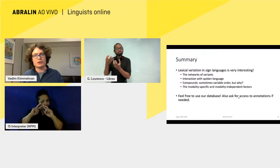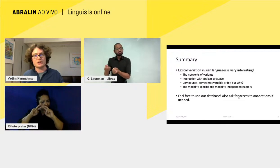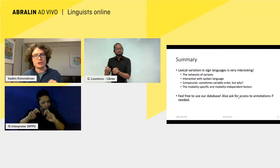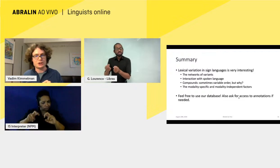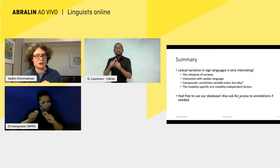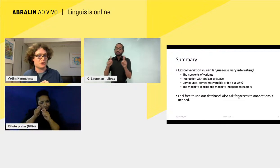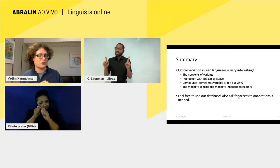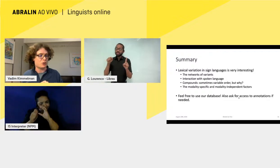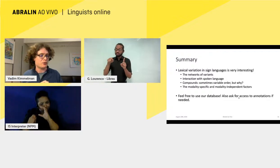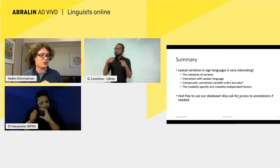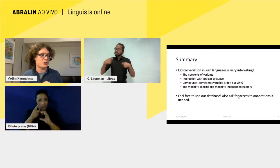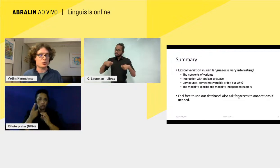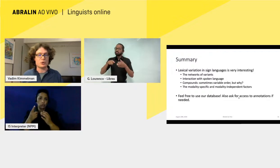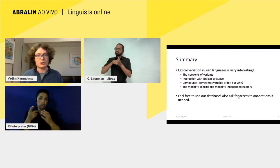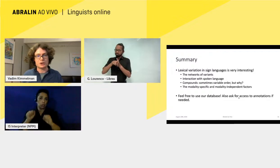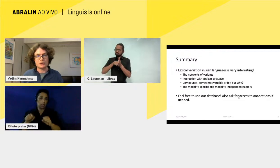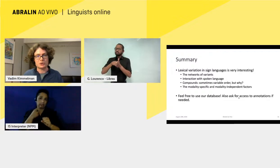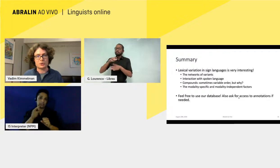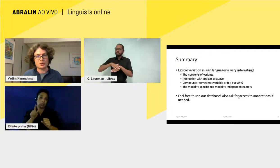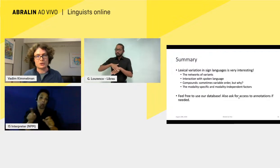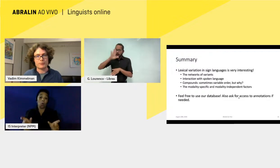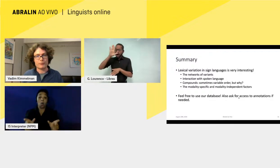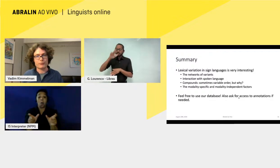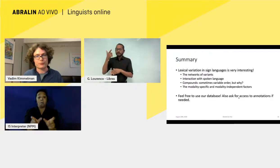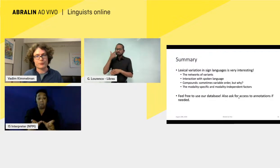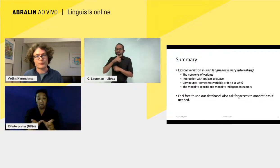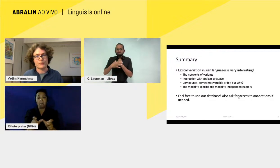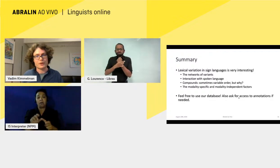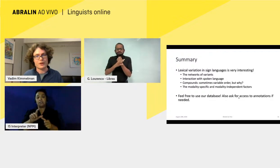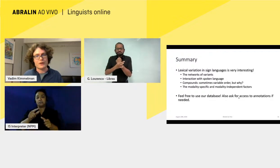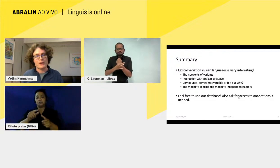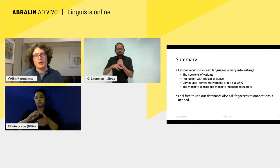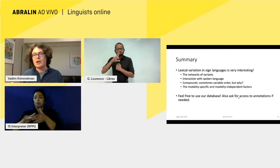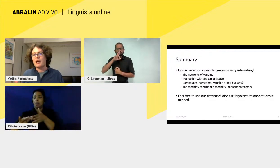strong generalization of typological sort.